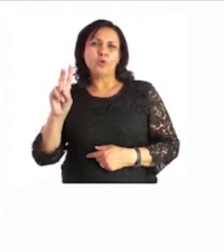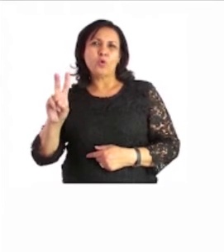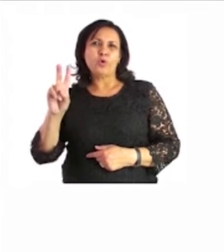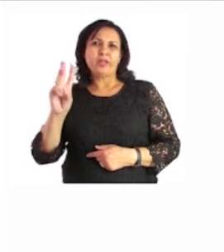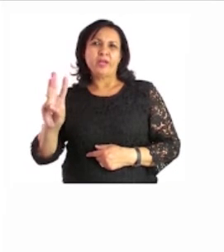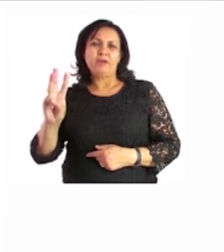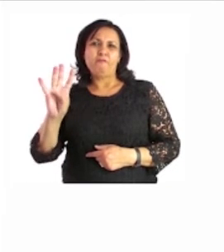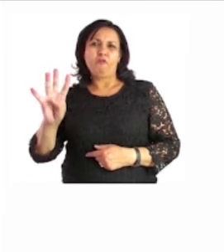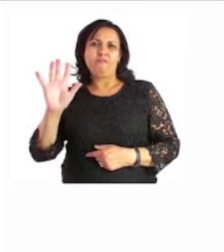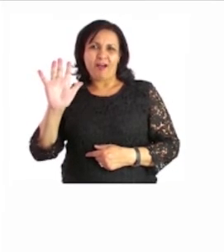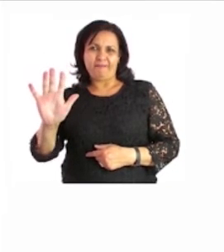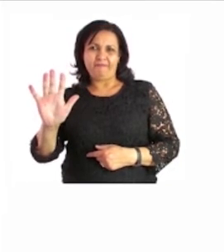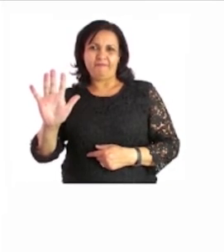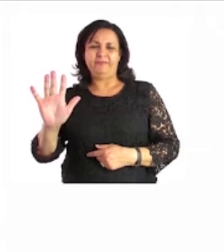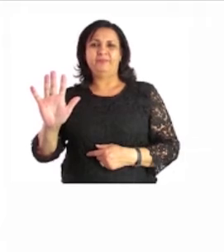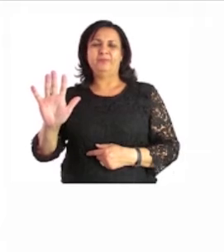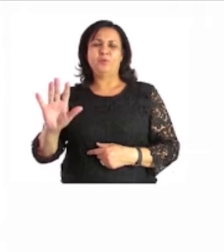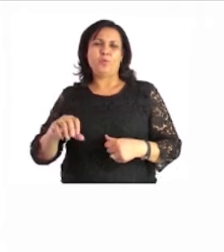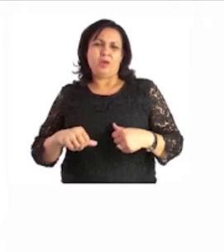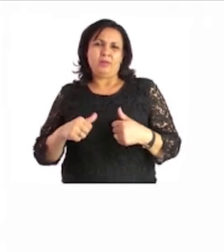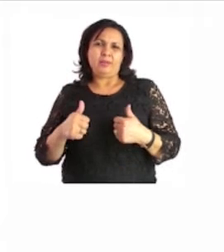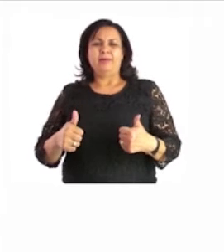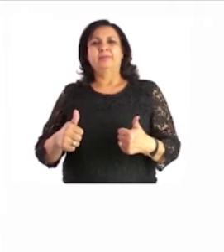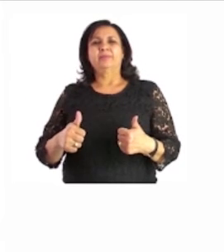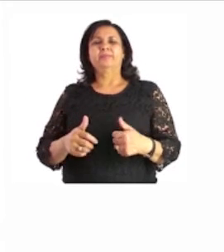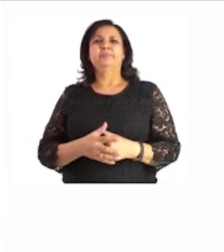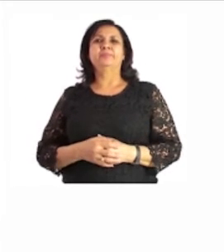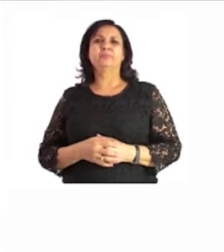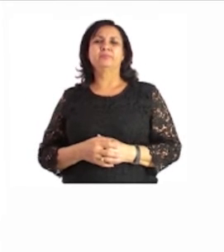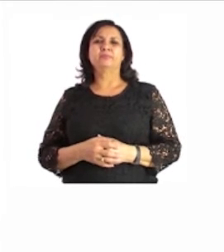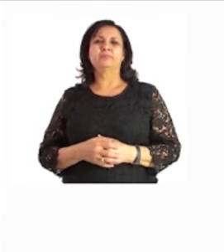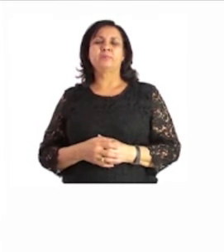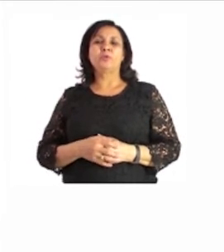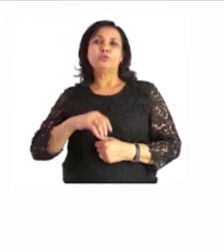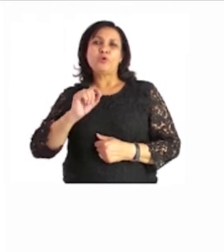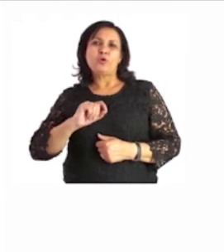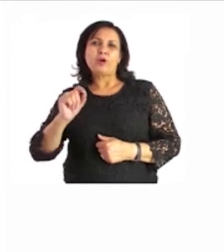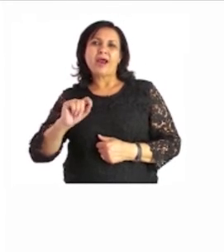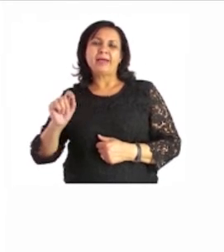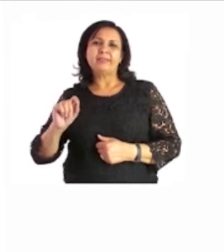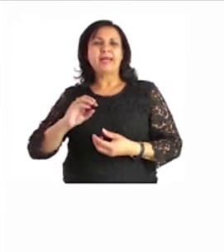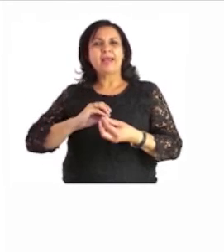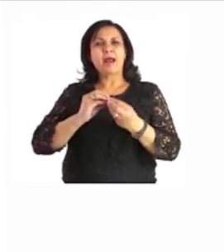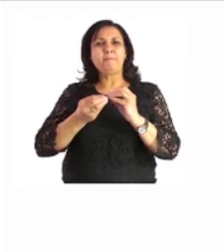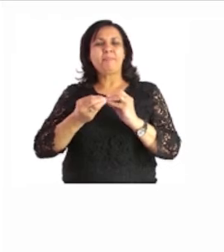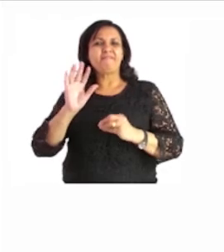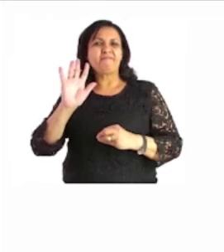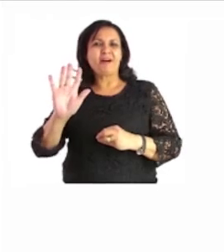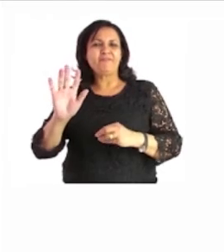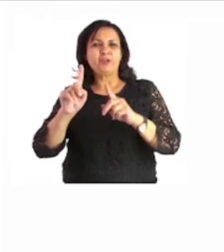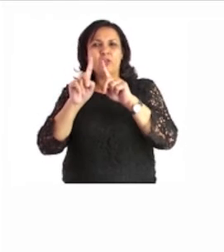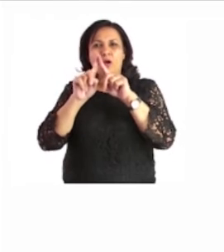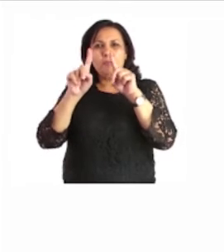3, 4, 5. Well done. Now we're going to write number 5 in the